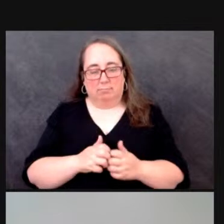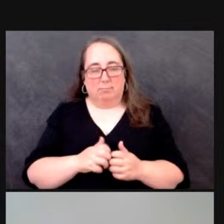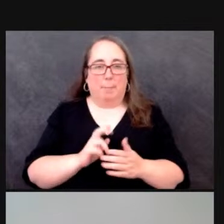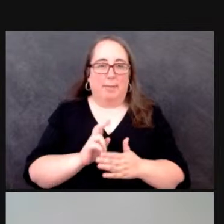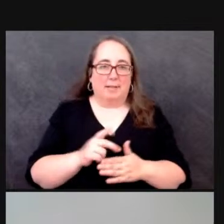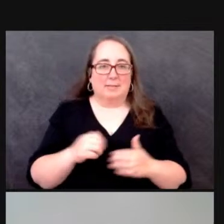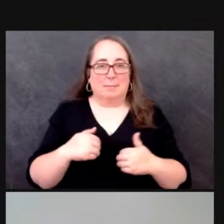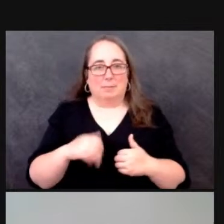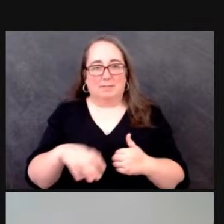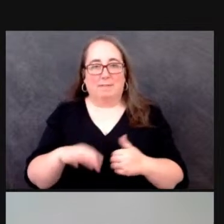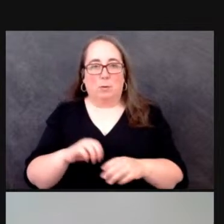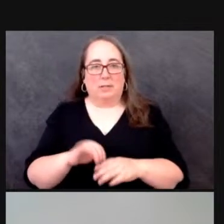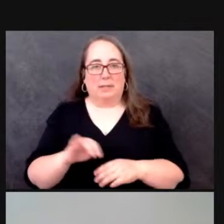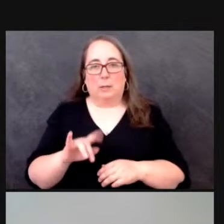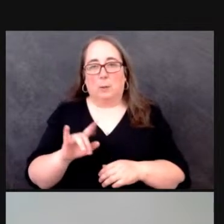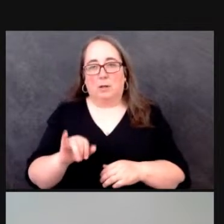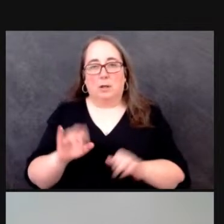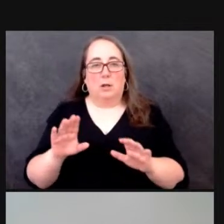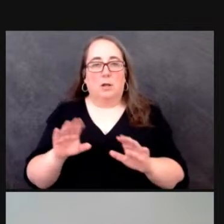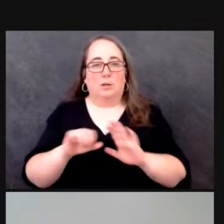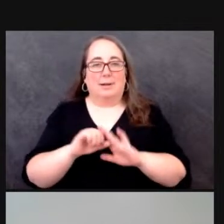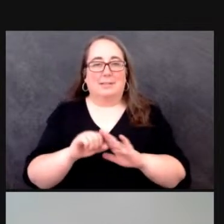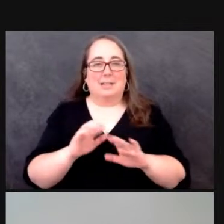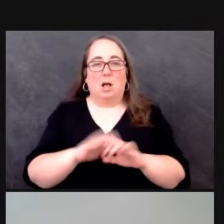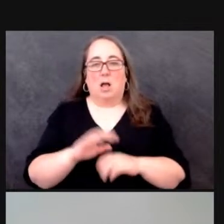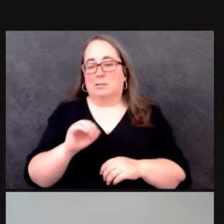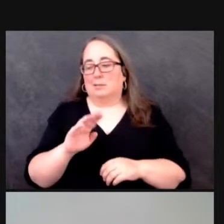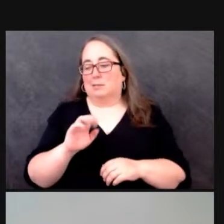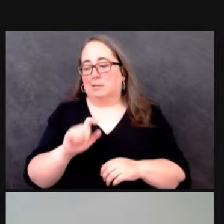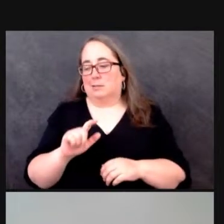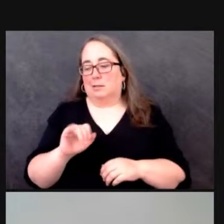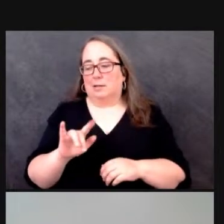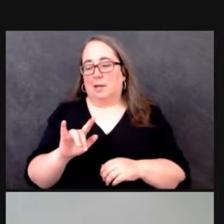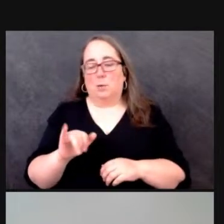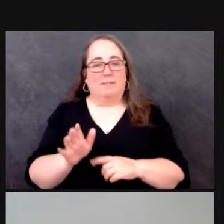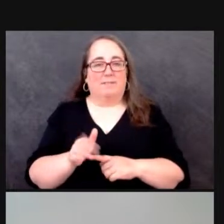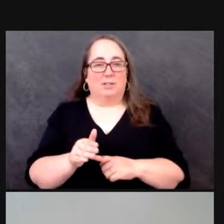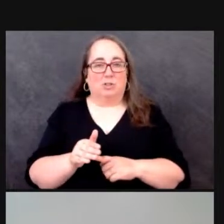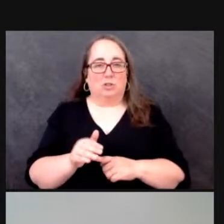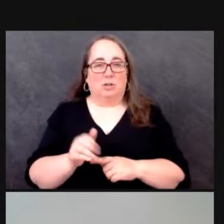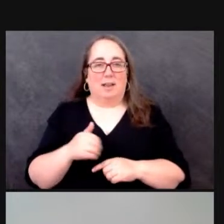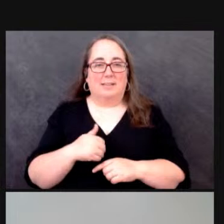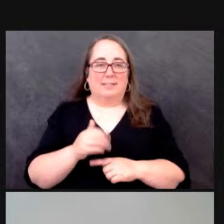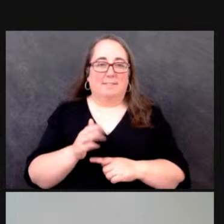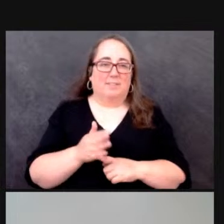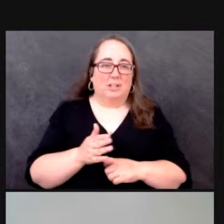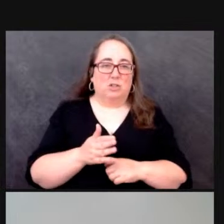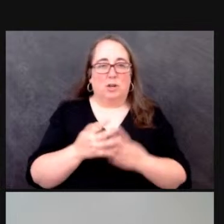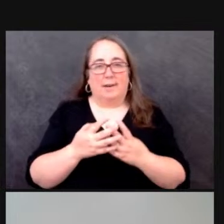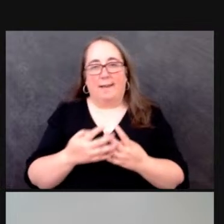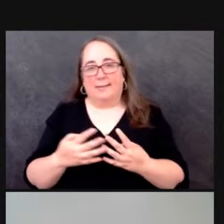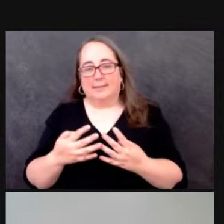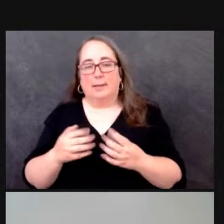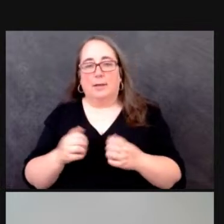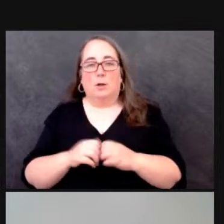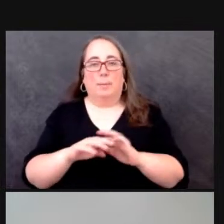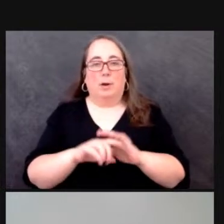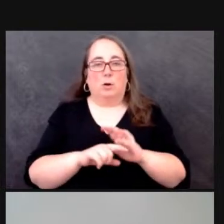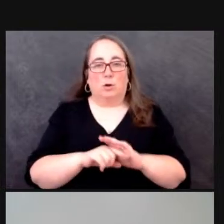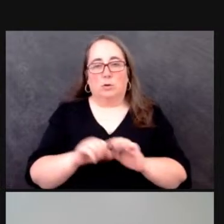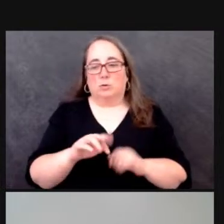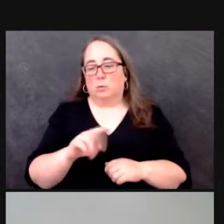the county. The Great Seal on the Cecil County fish platter is flanked by fish and nets against a backdrop of swamp grasses